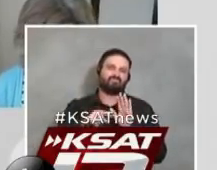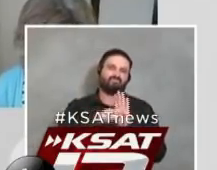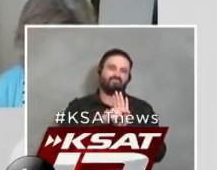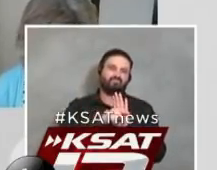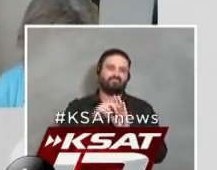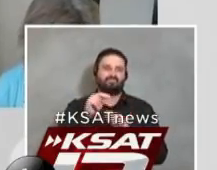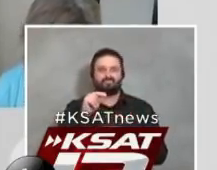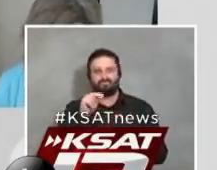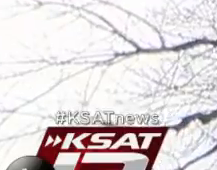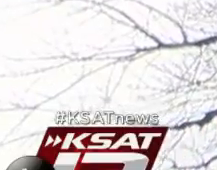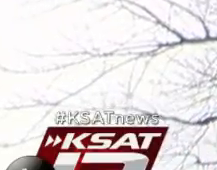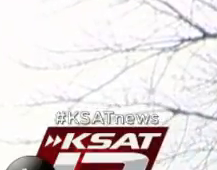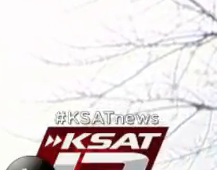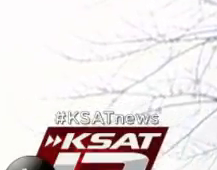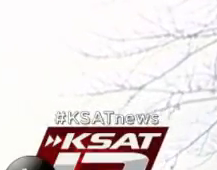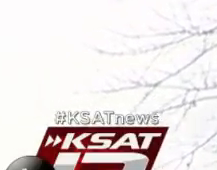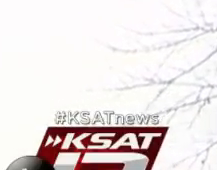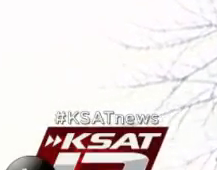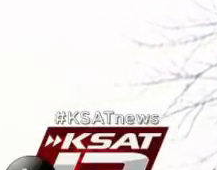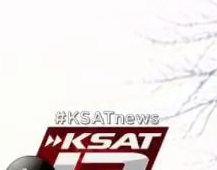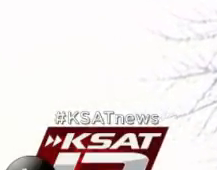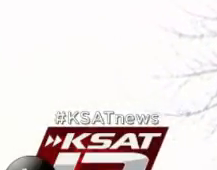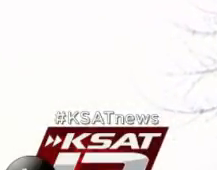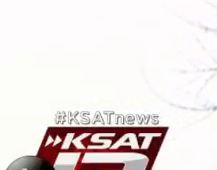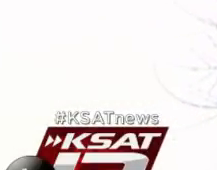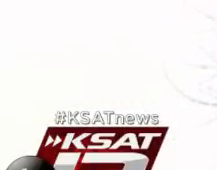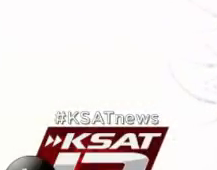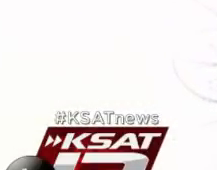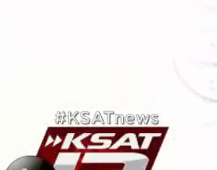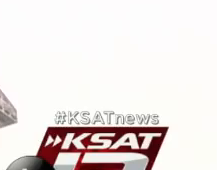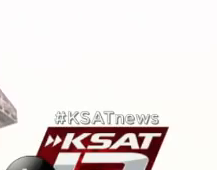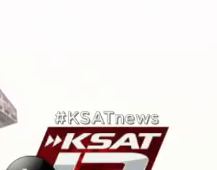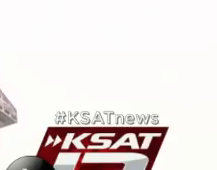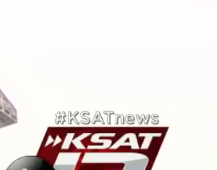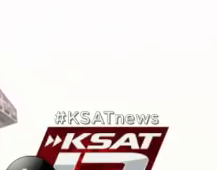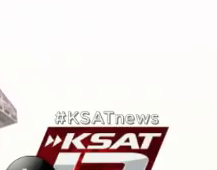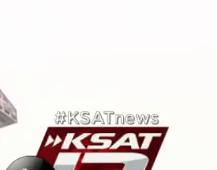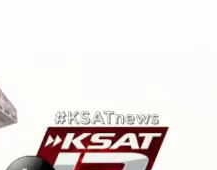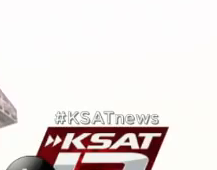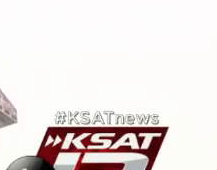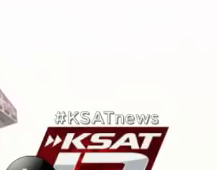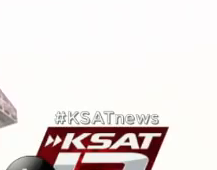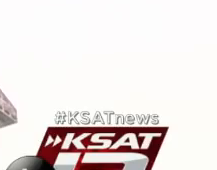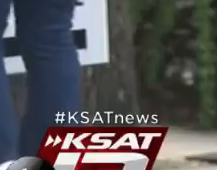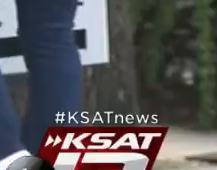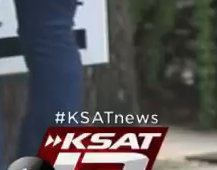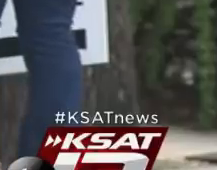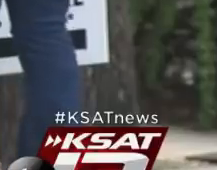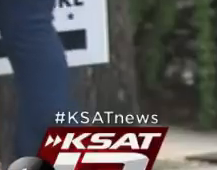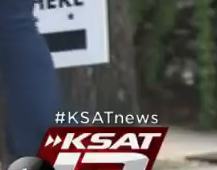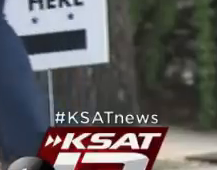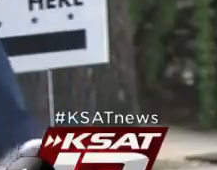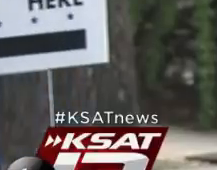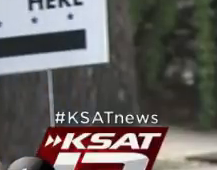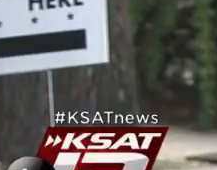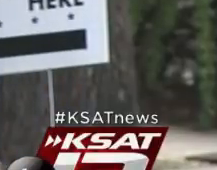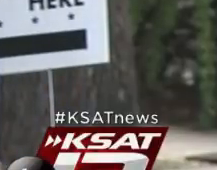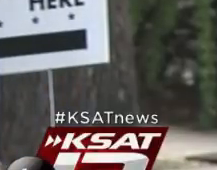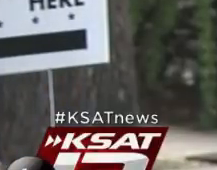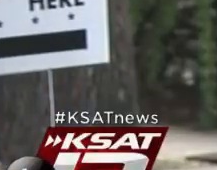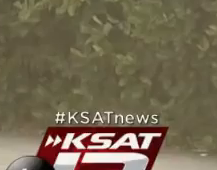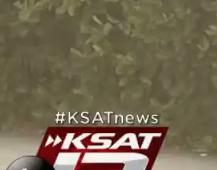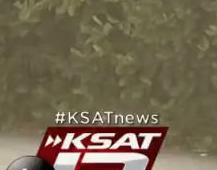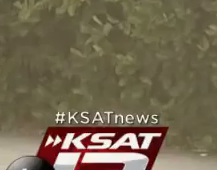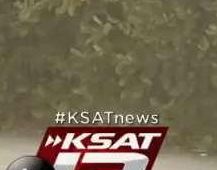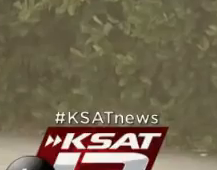left at least some council members fretting about what's happening in Austin, like the Senate's passage of Senate Bill 7 early this morning that would add restrictions to some